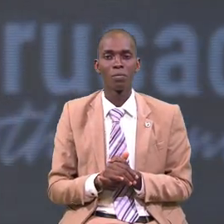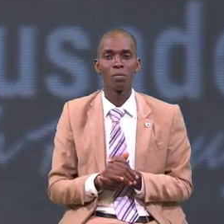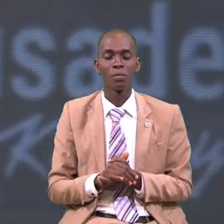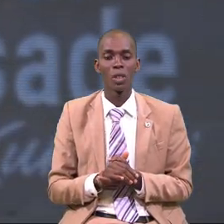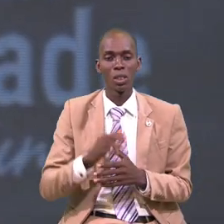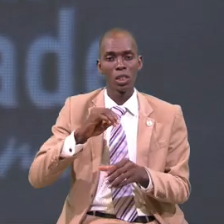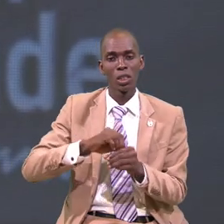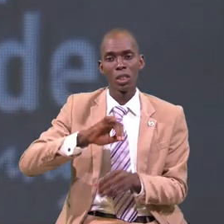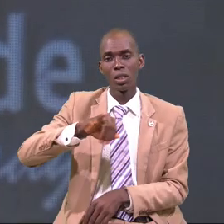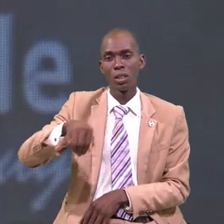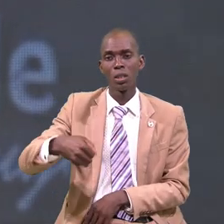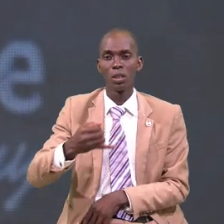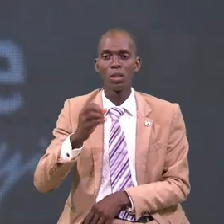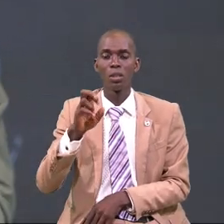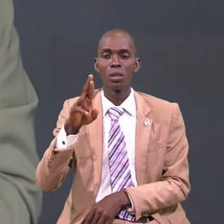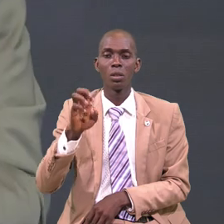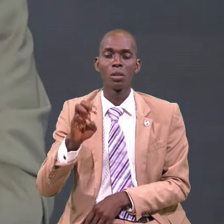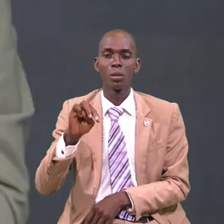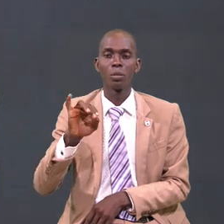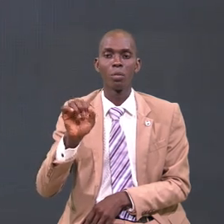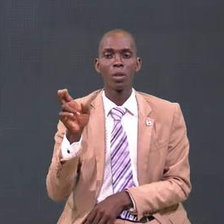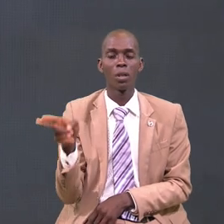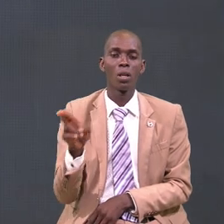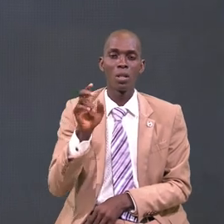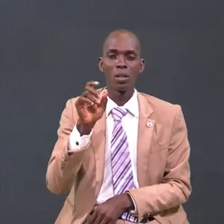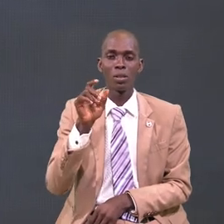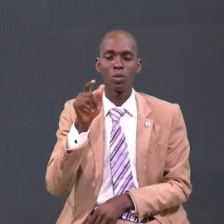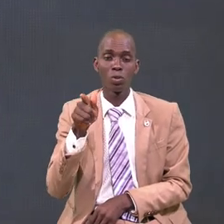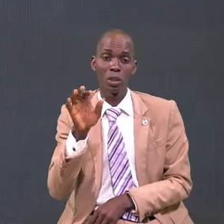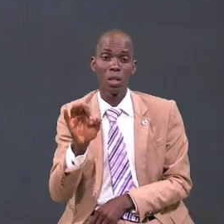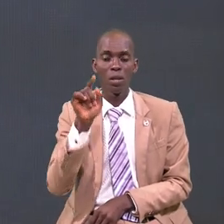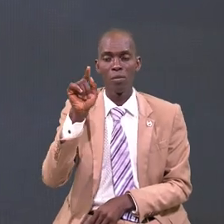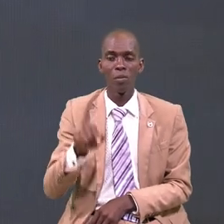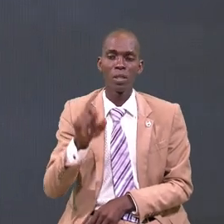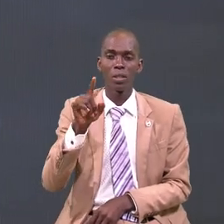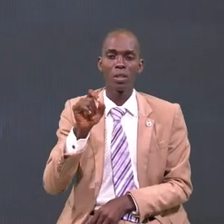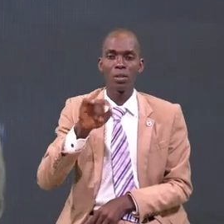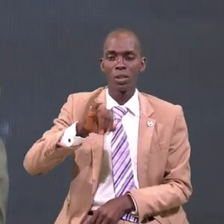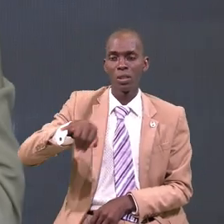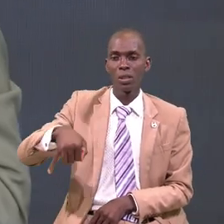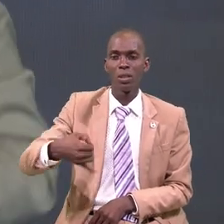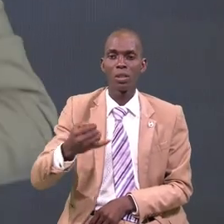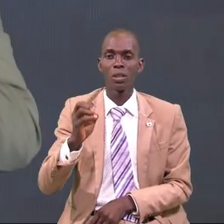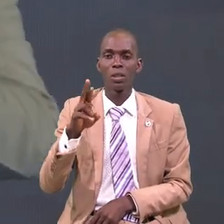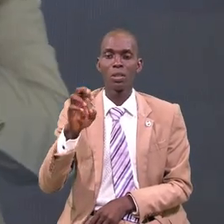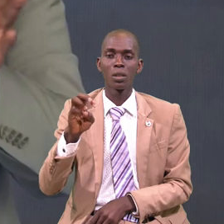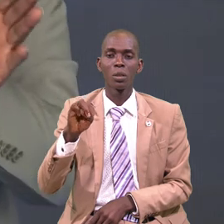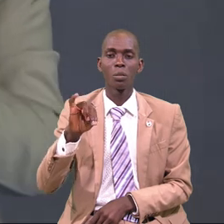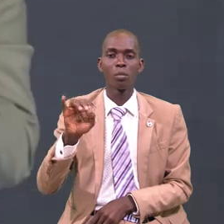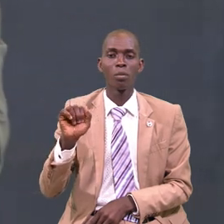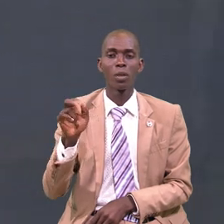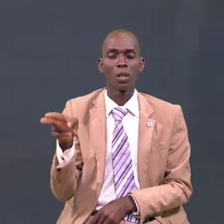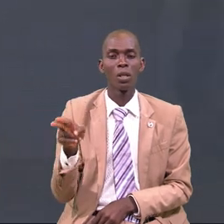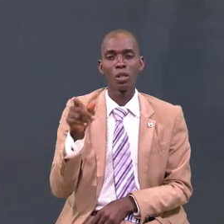Jeremiah 29 verse 11. In Jeremiah chapter 29 verse 11, for